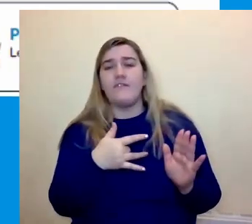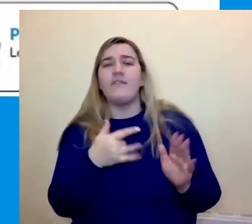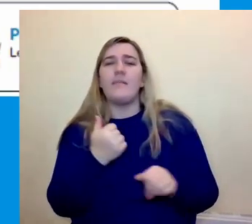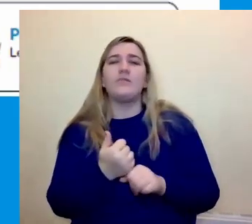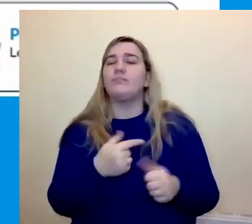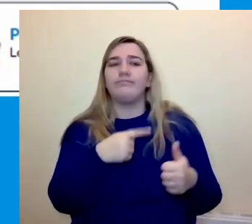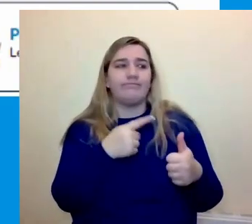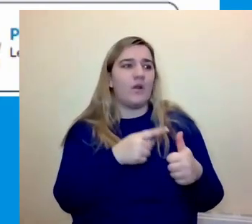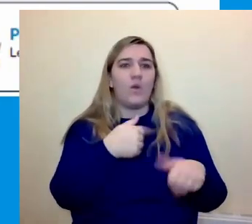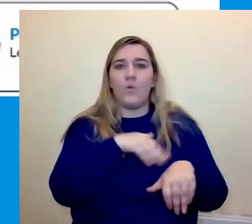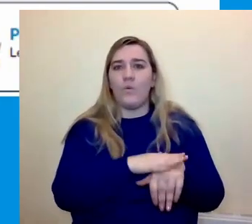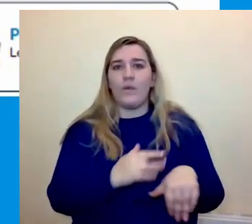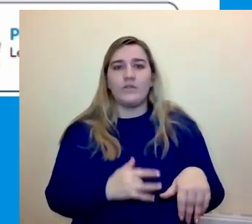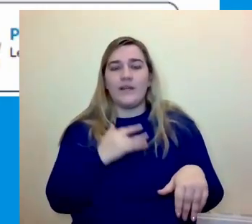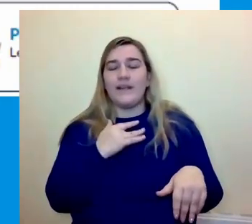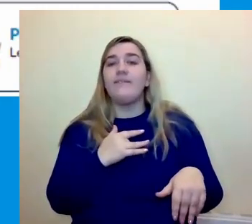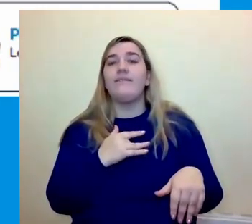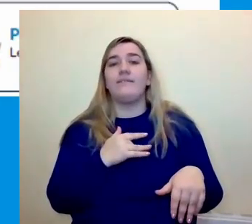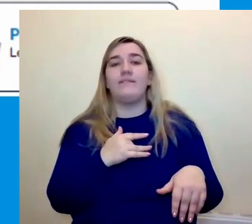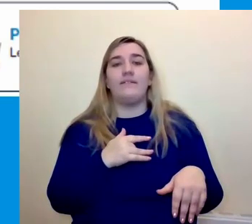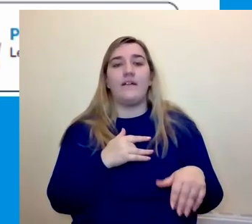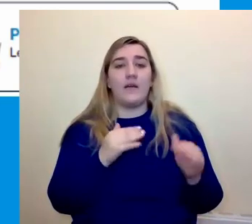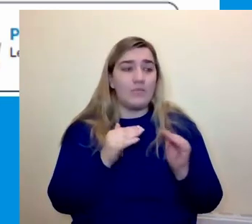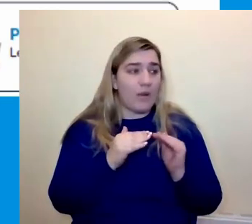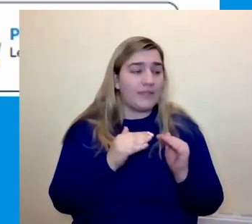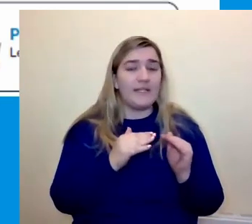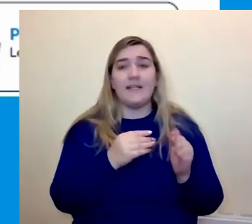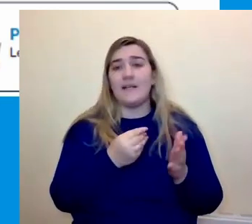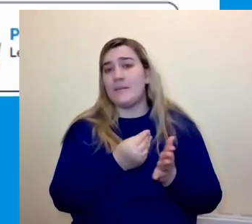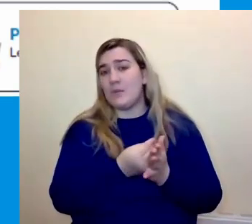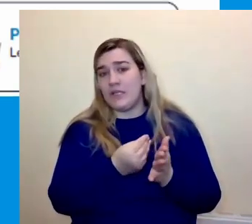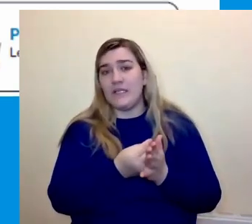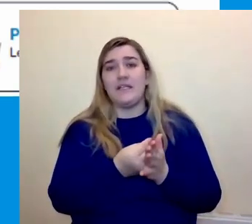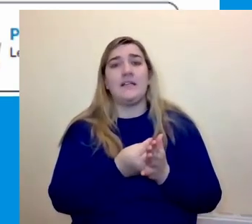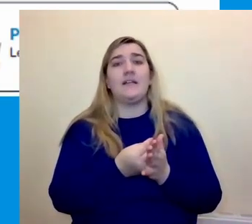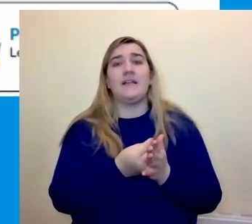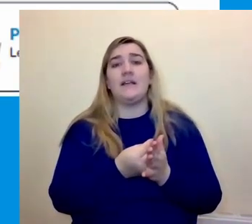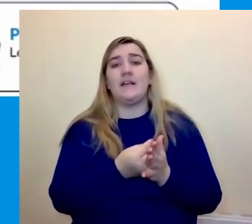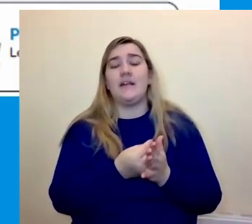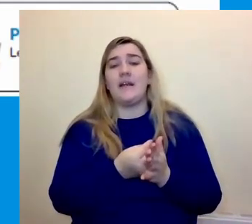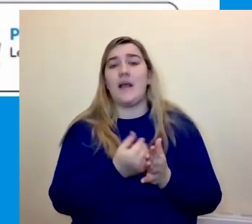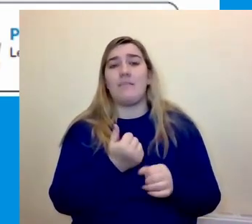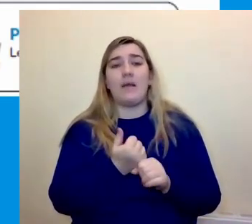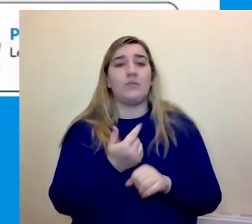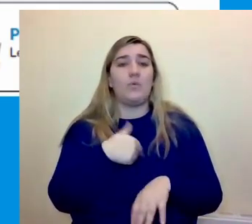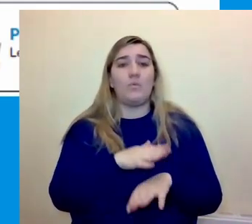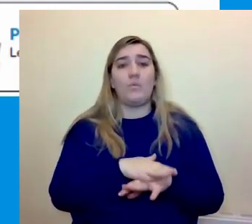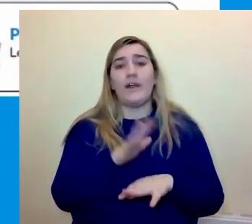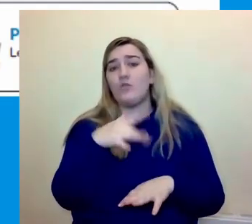live. Under property and money, it may be where to bank or